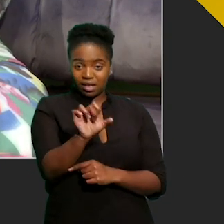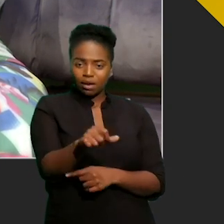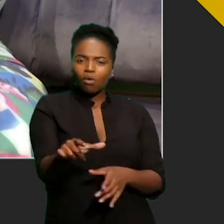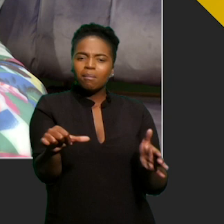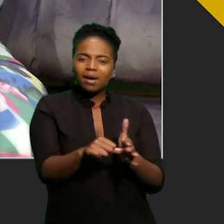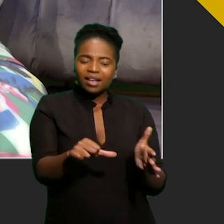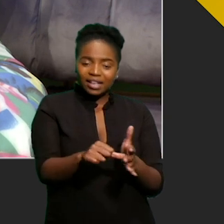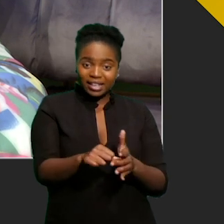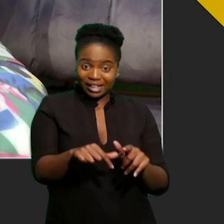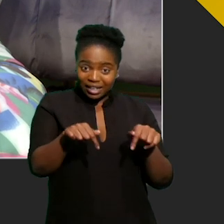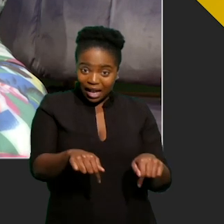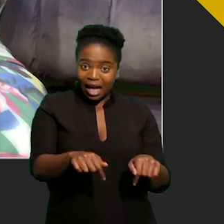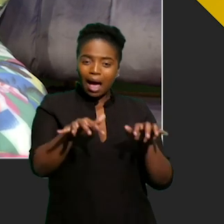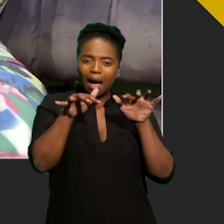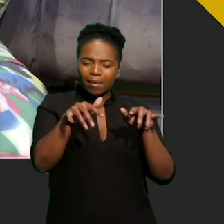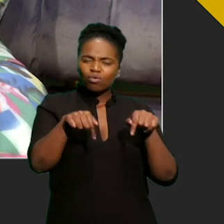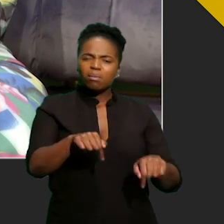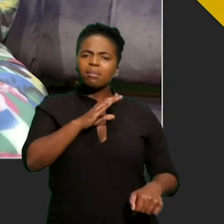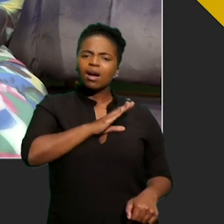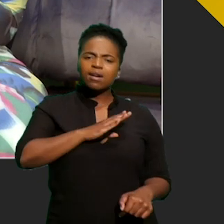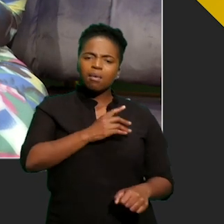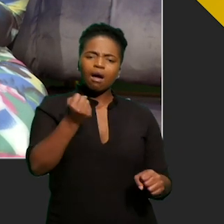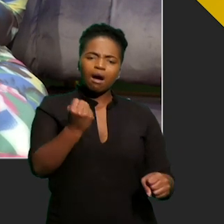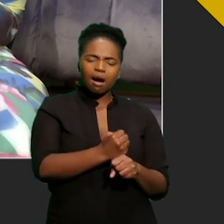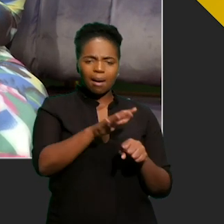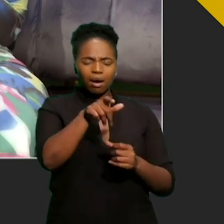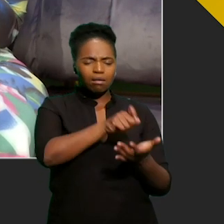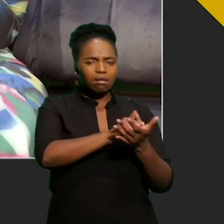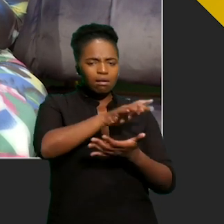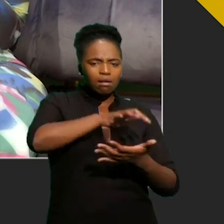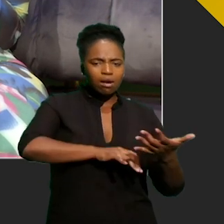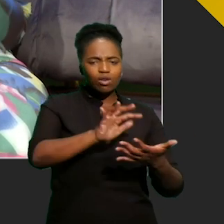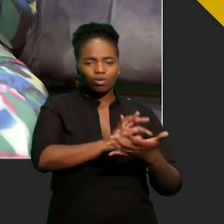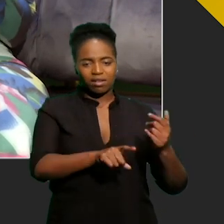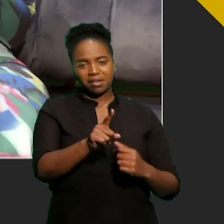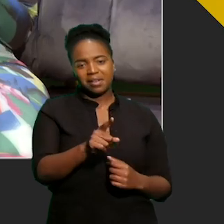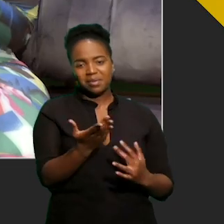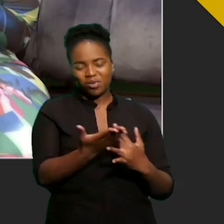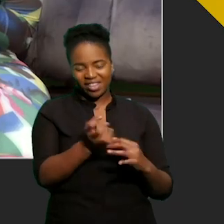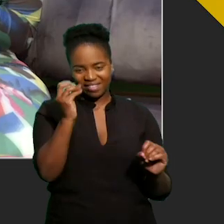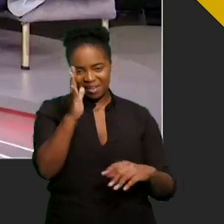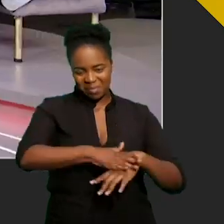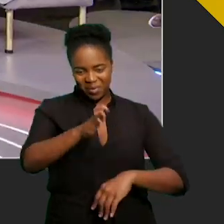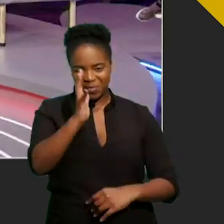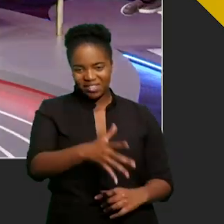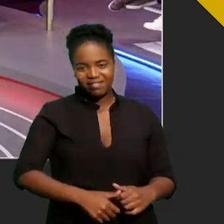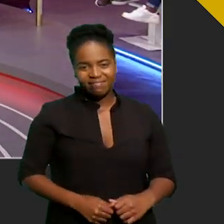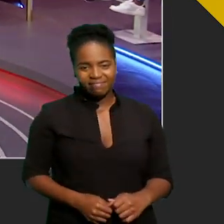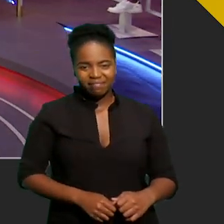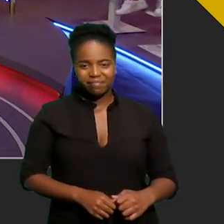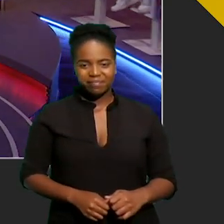important to be comfortable with what journalism does in our country. But please stay with us after the break.